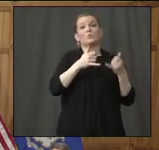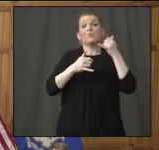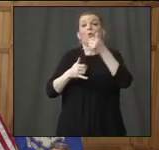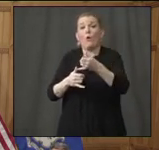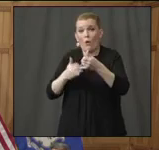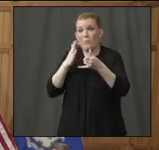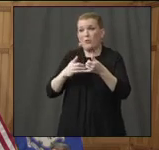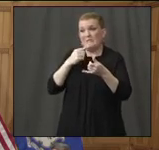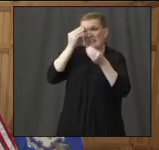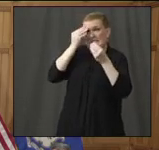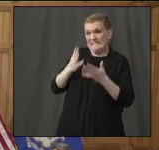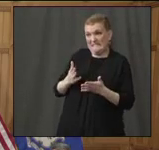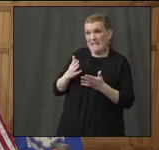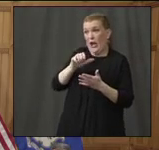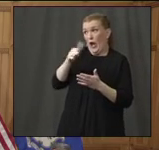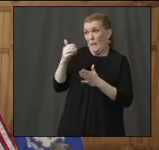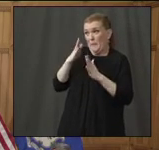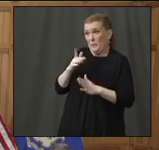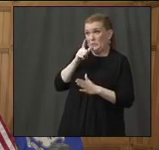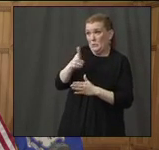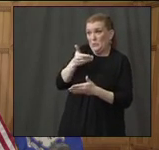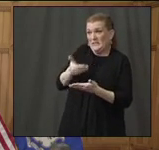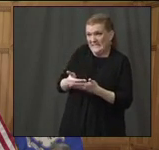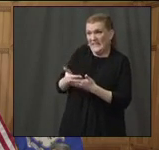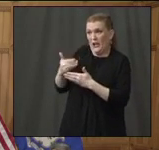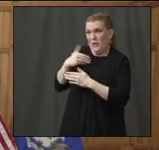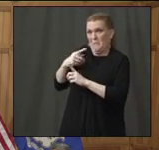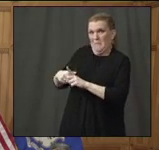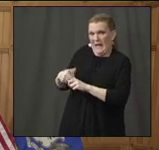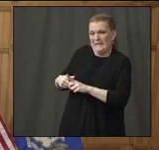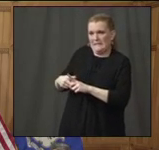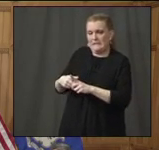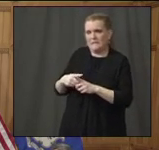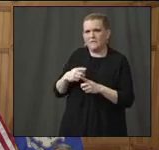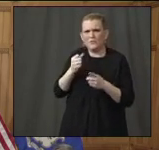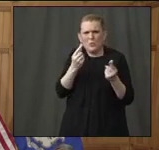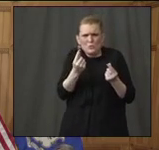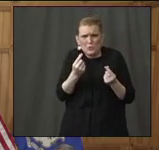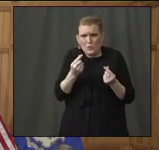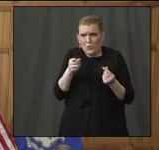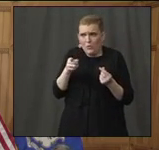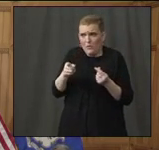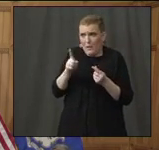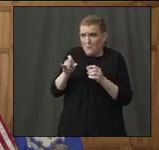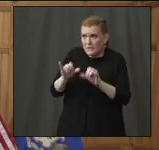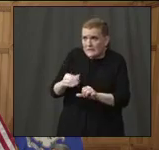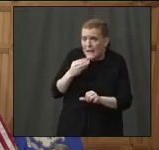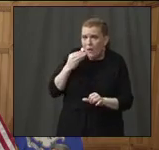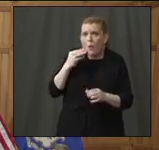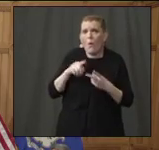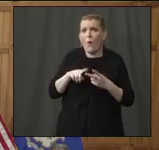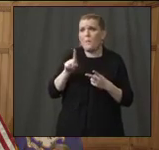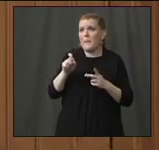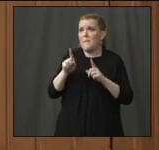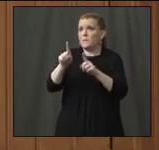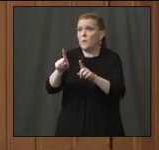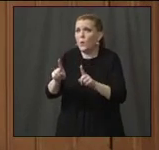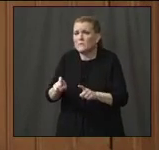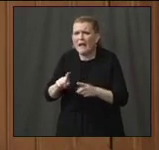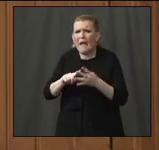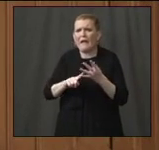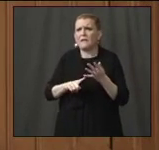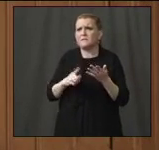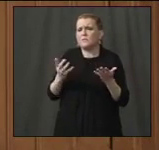they have to get tested? Do they have to be quarantined? Or you just let them decide on their own? Yeah, so people decide on their own.